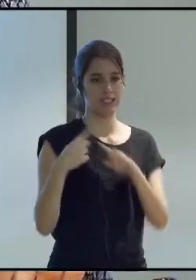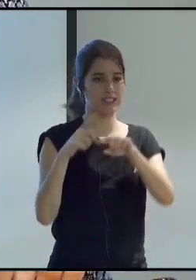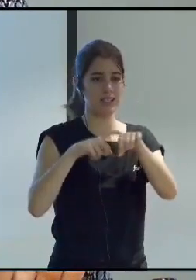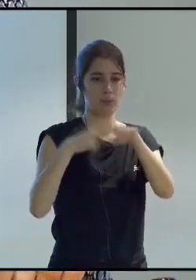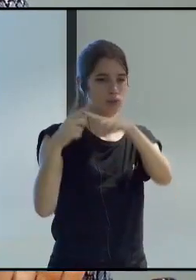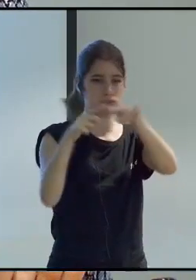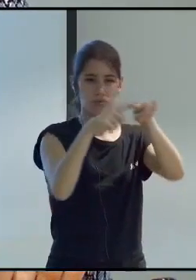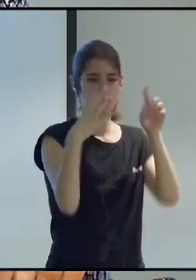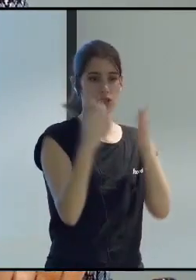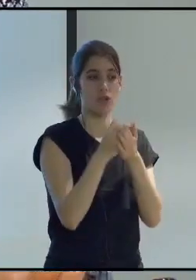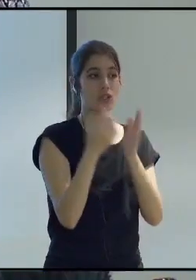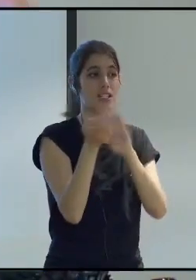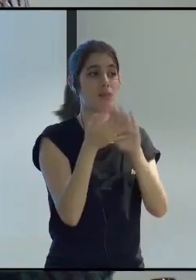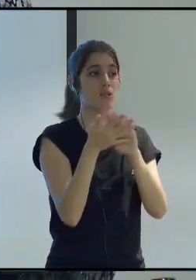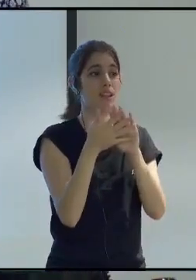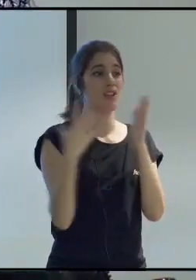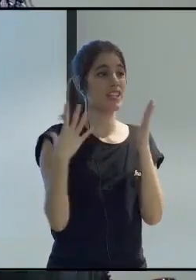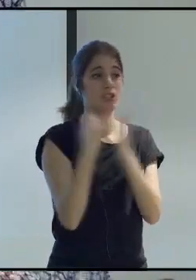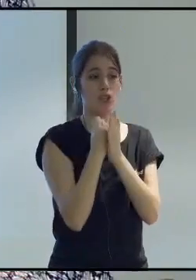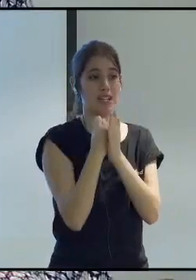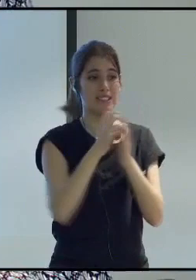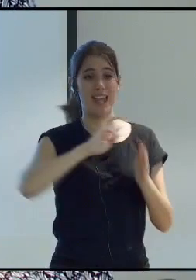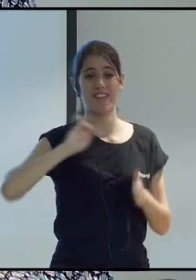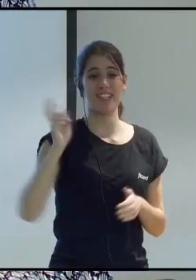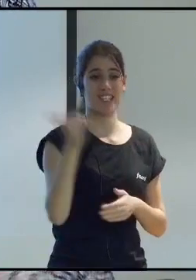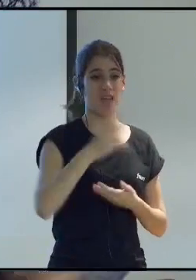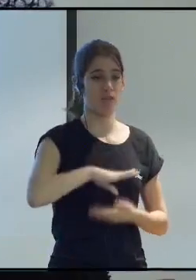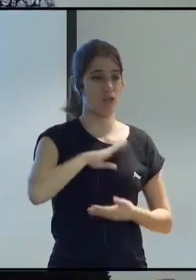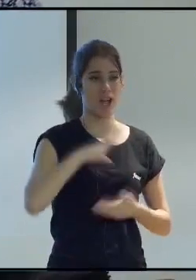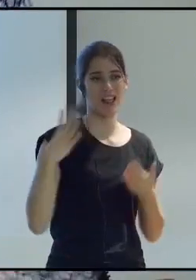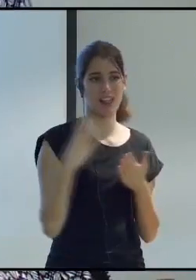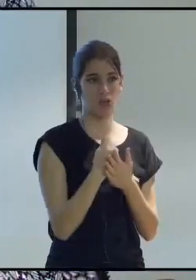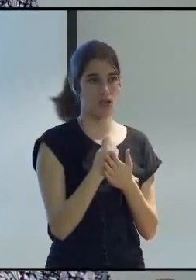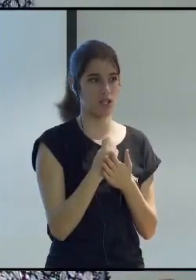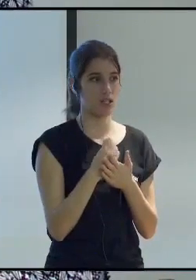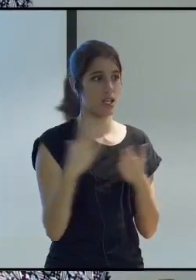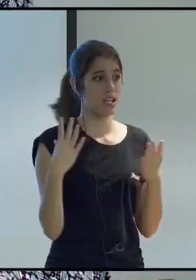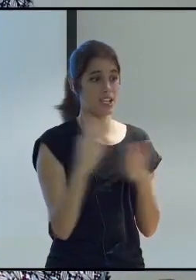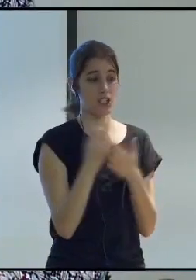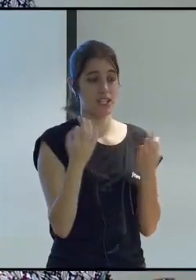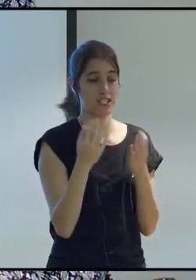to be involved at all levels. Thank you very much for your attention, and I'm around if